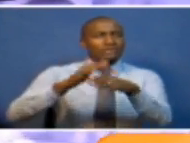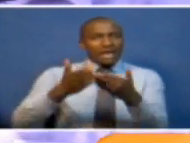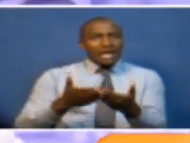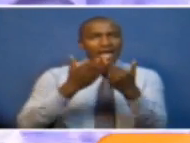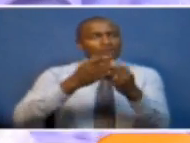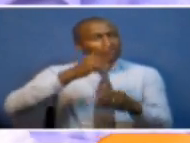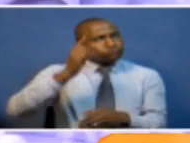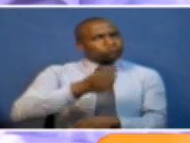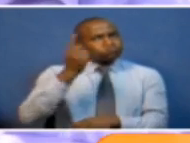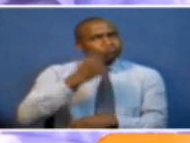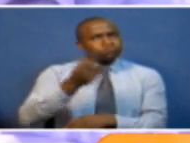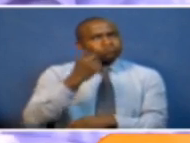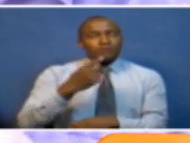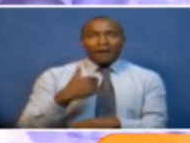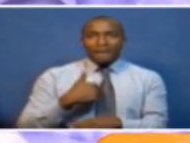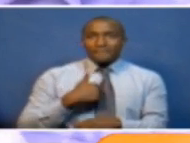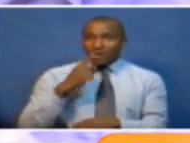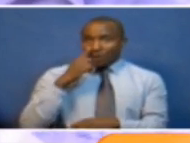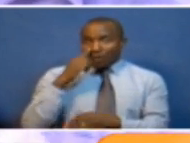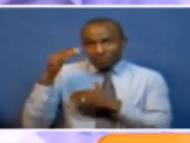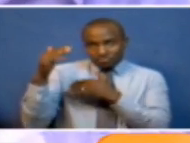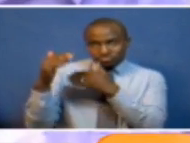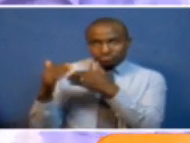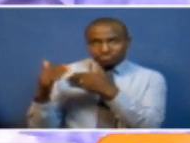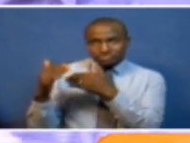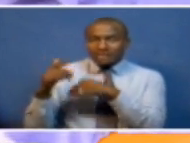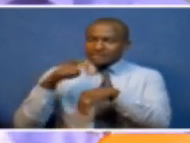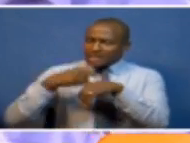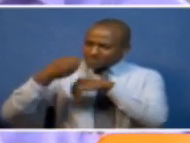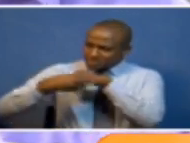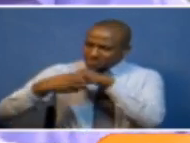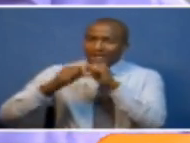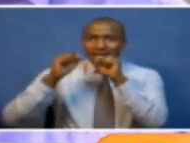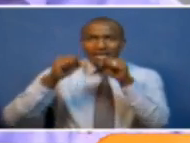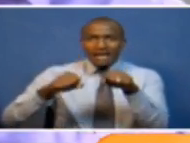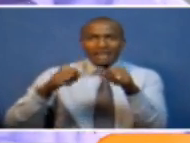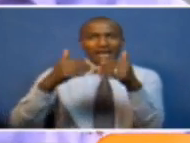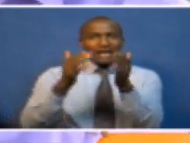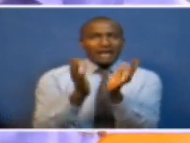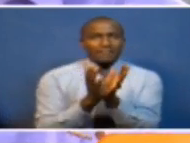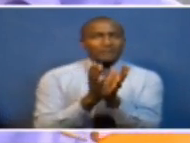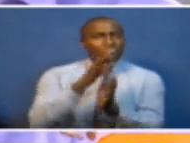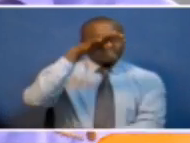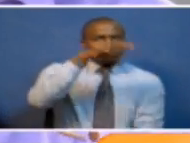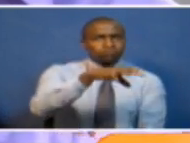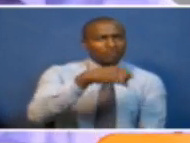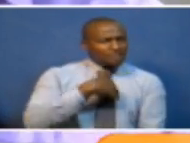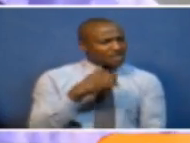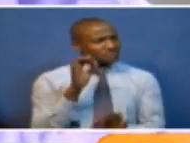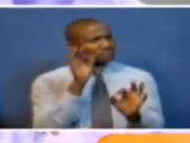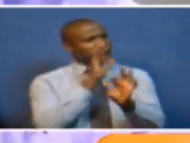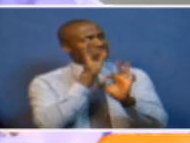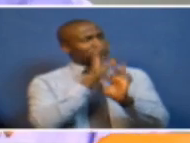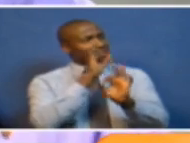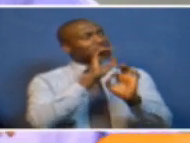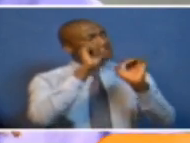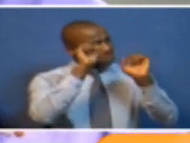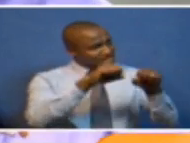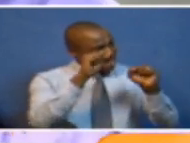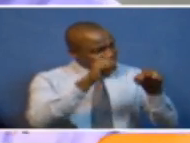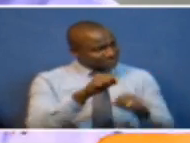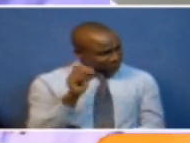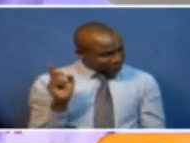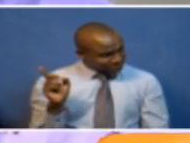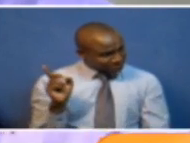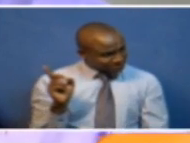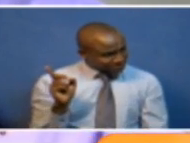but when they told me they have a potential of putting a wind farm here, it was like, what? Wind farm in the middle of this